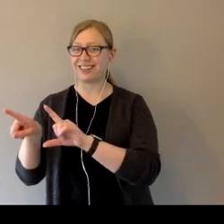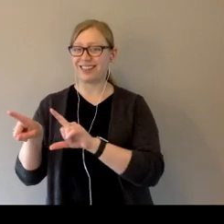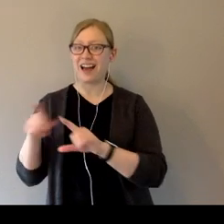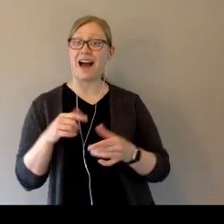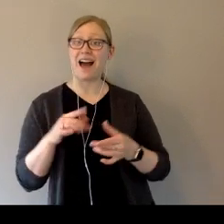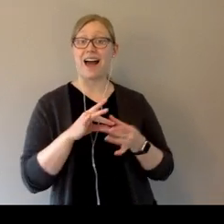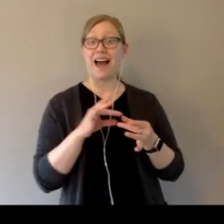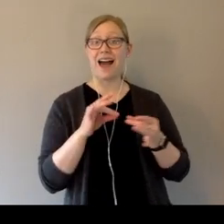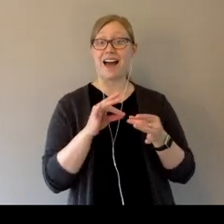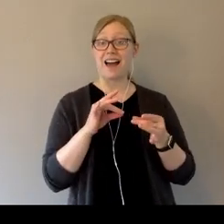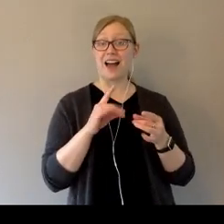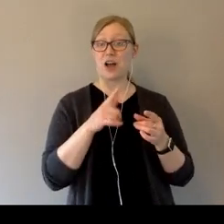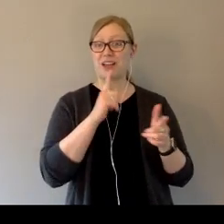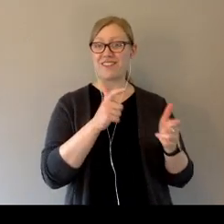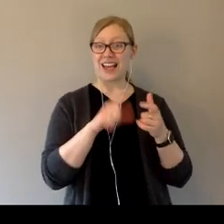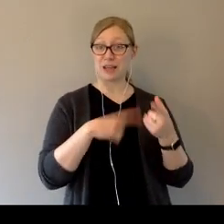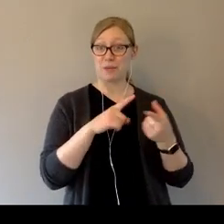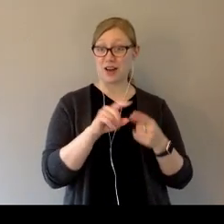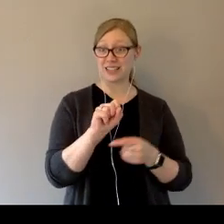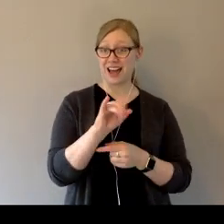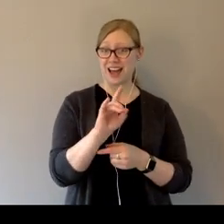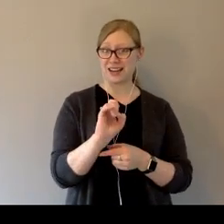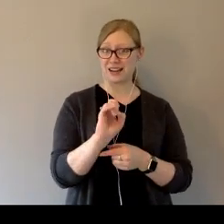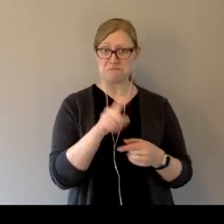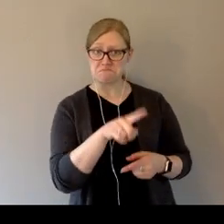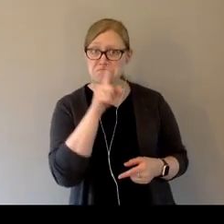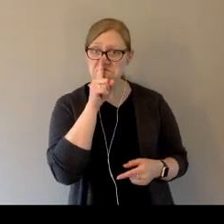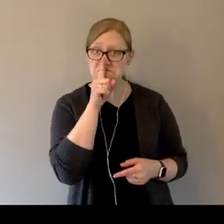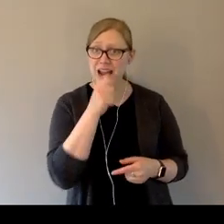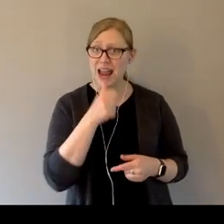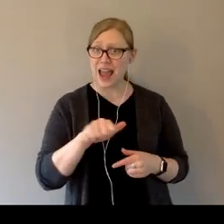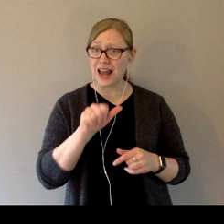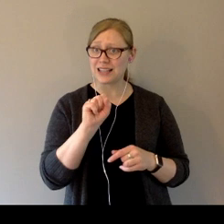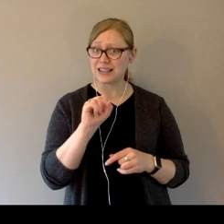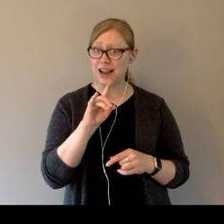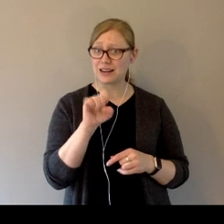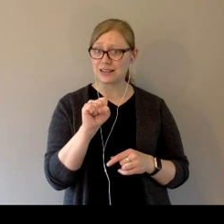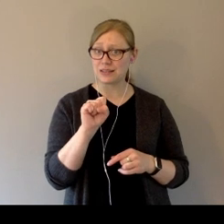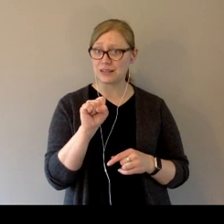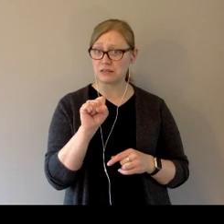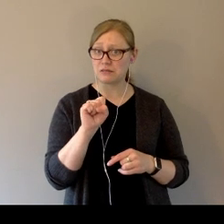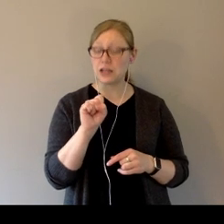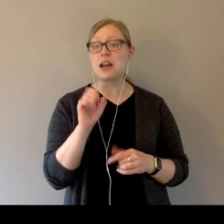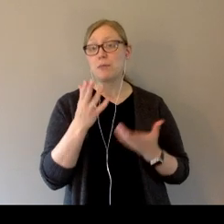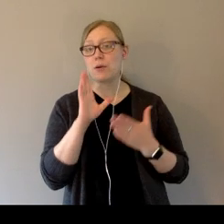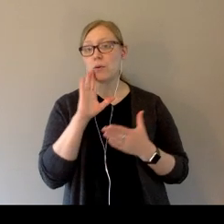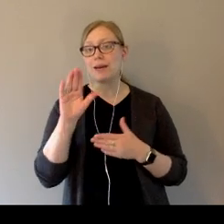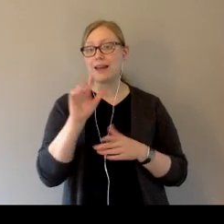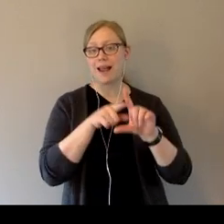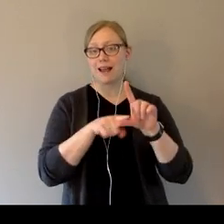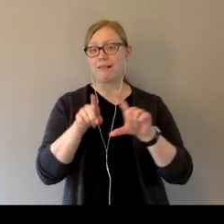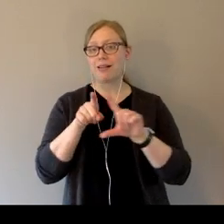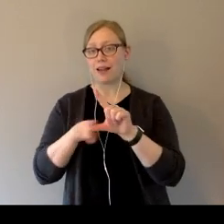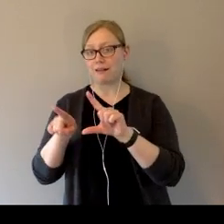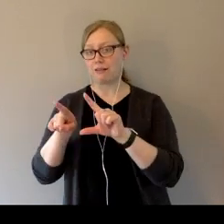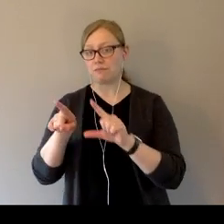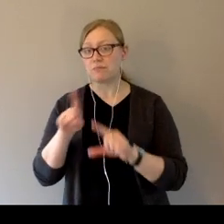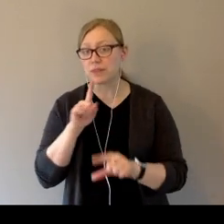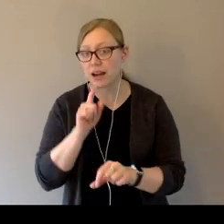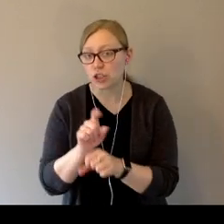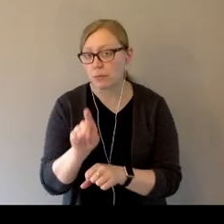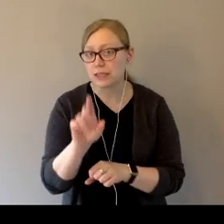the sides. So it's probably going to be angle angle. And in fact, it is because I know that here we have um,